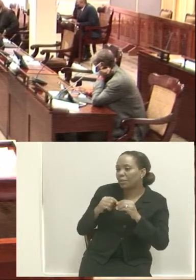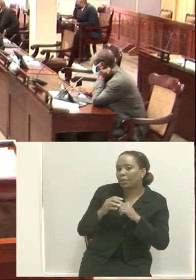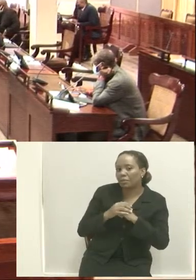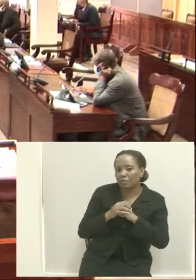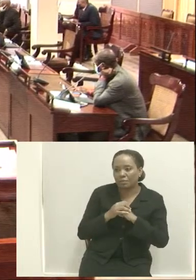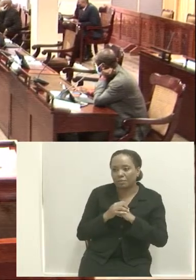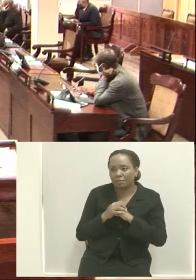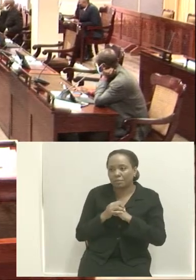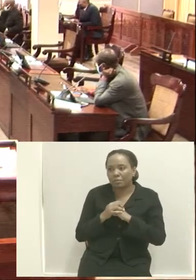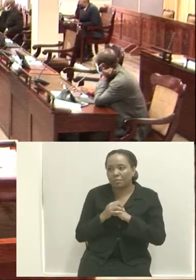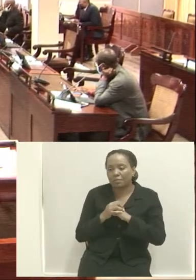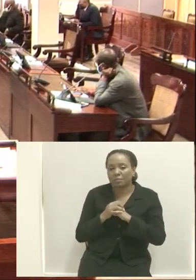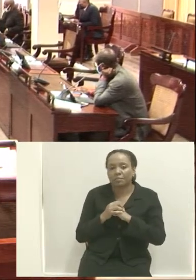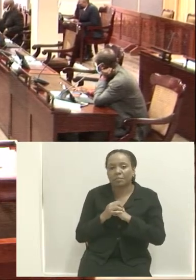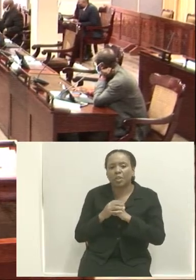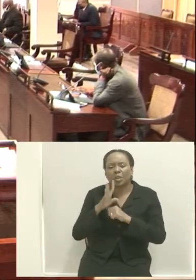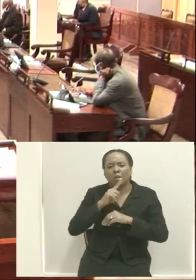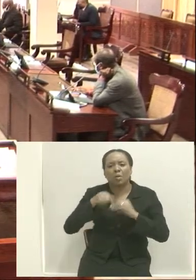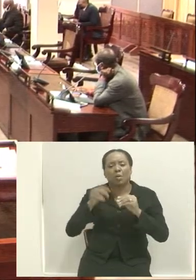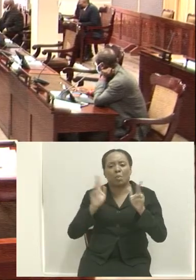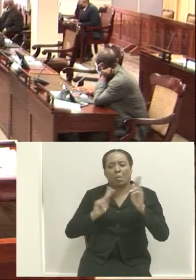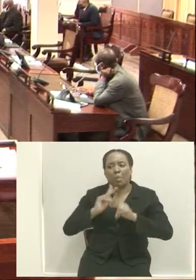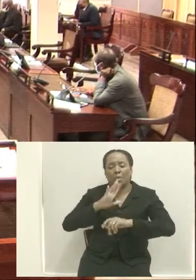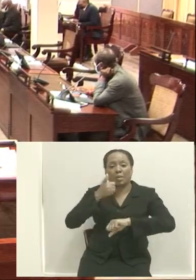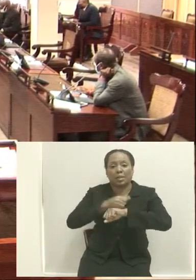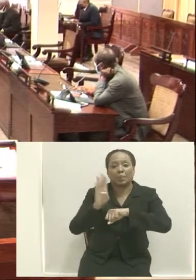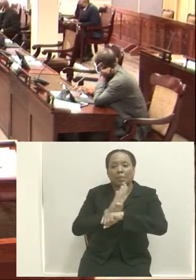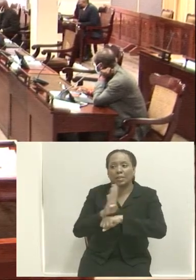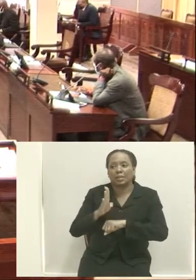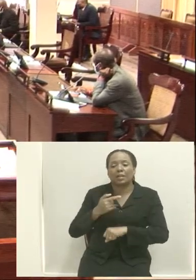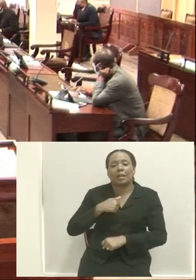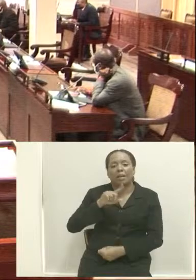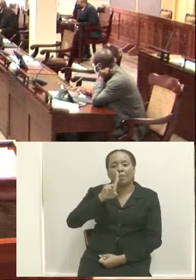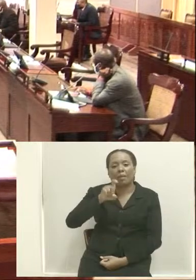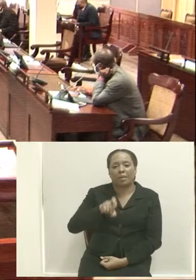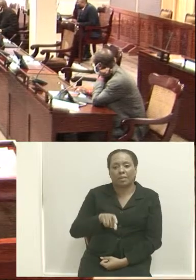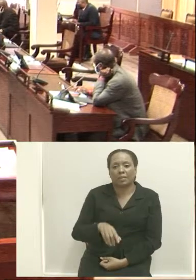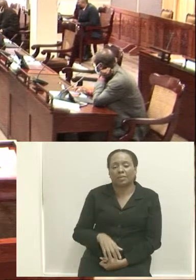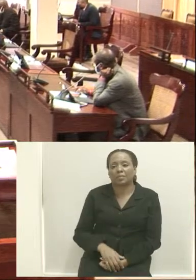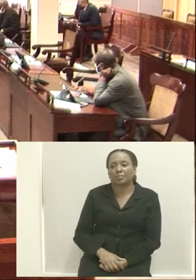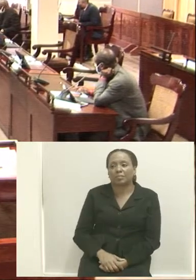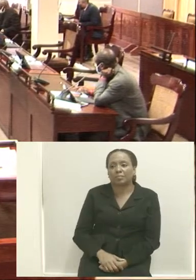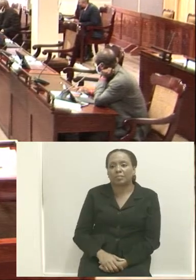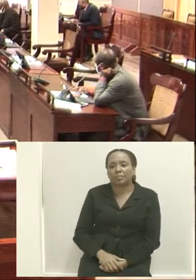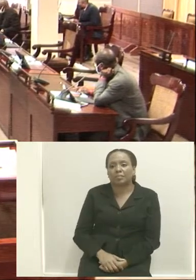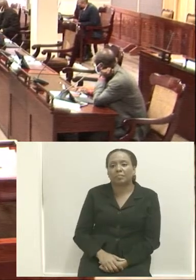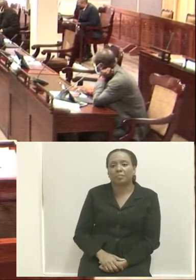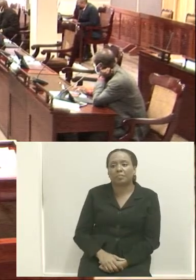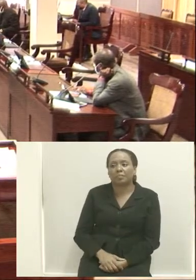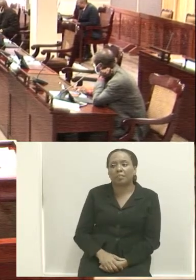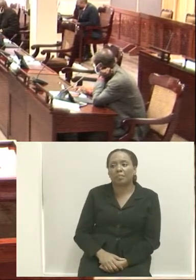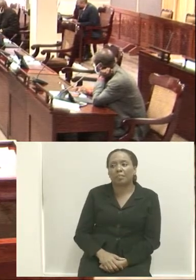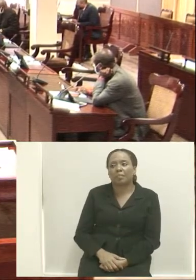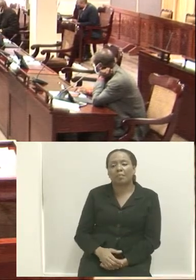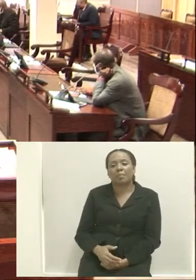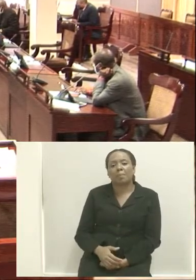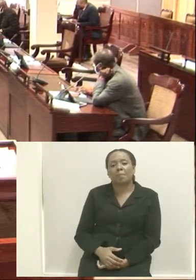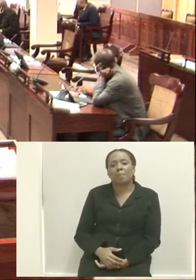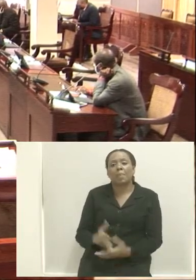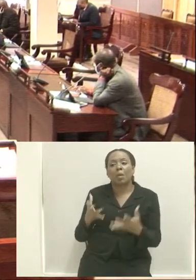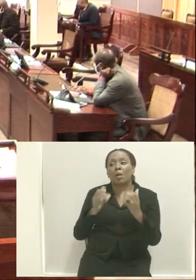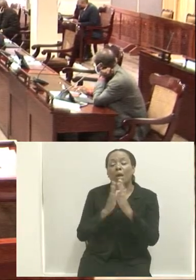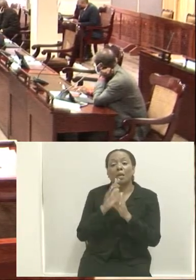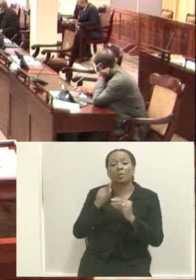question is one on the behalf of the constituents of St. John. I want to source information about all of those things